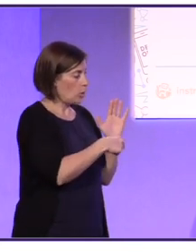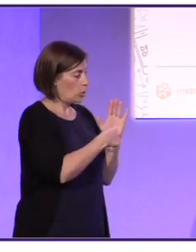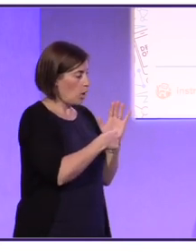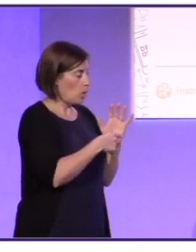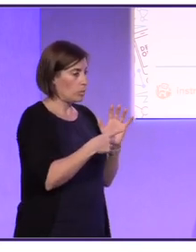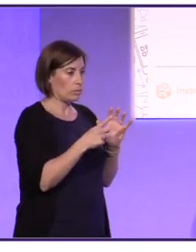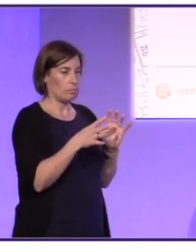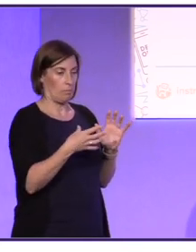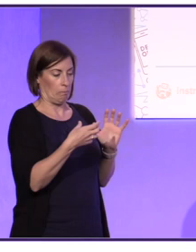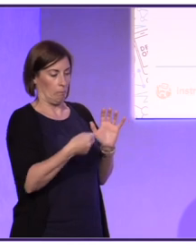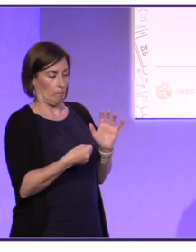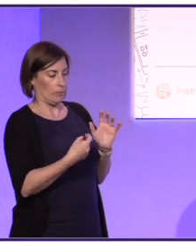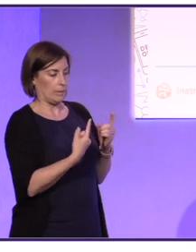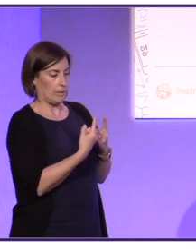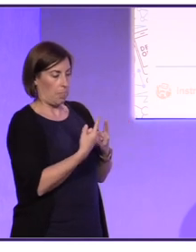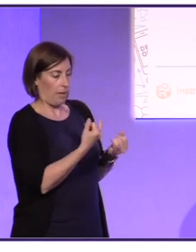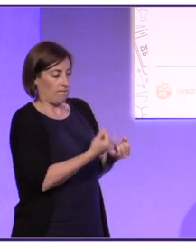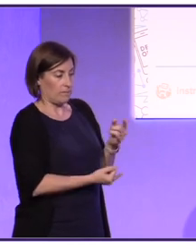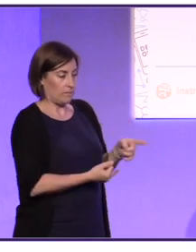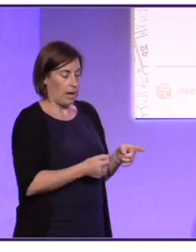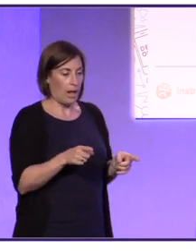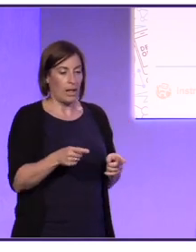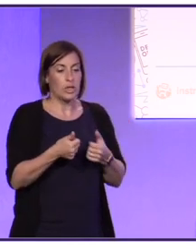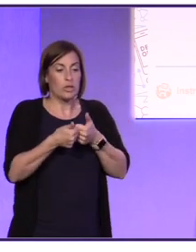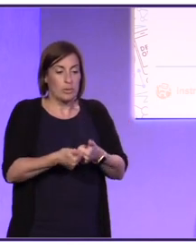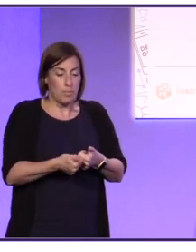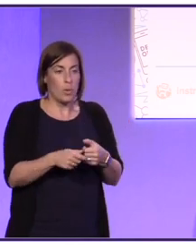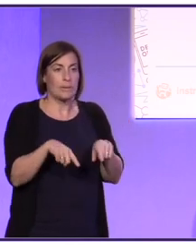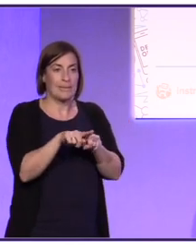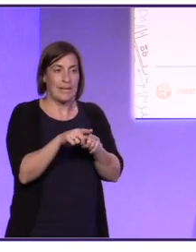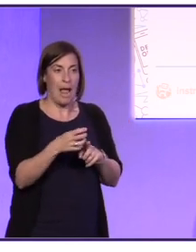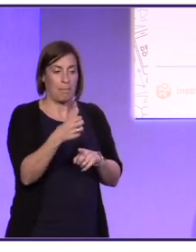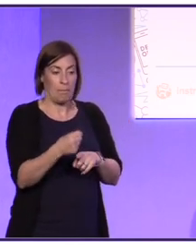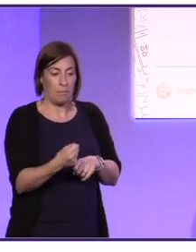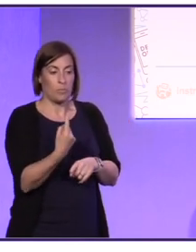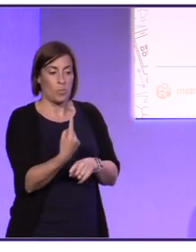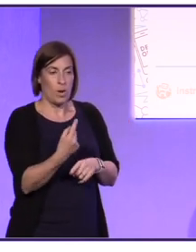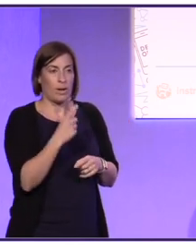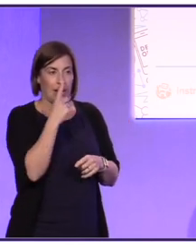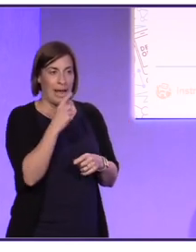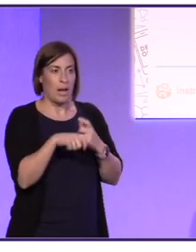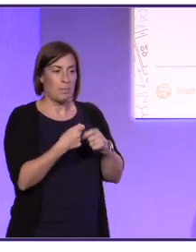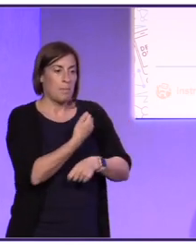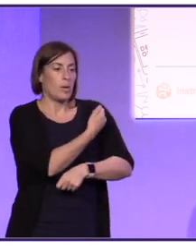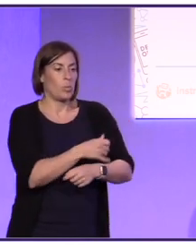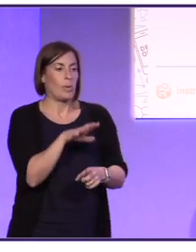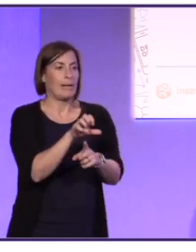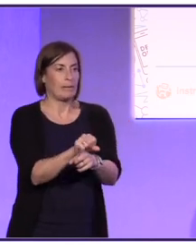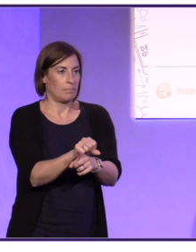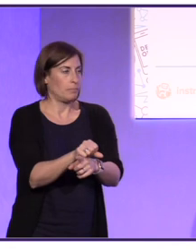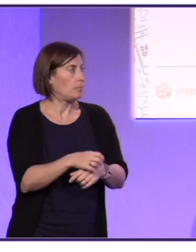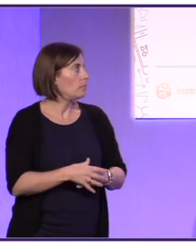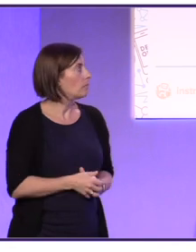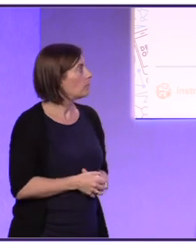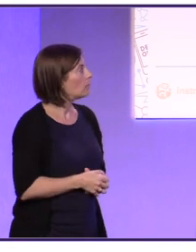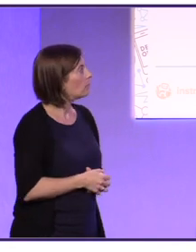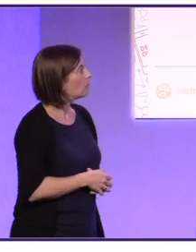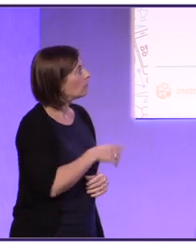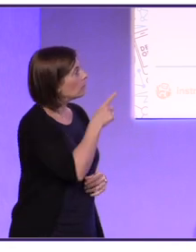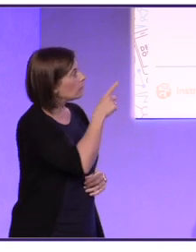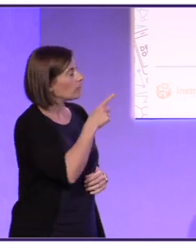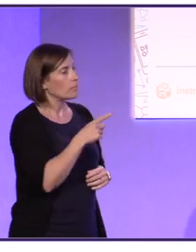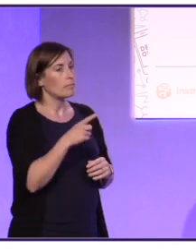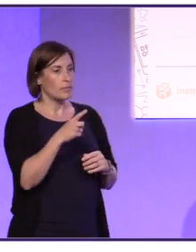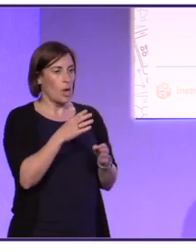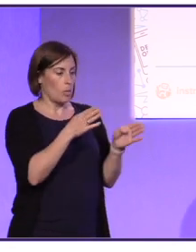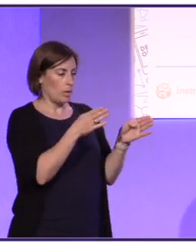mechanism. And you'll expose those weaknesses. But when do you do this? This is a sort of typical monolith to a